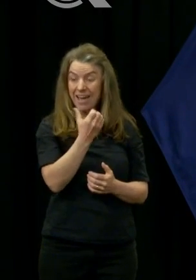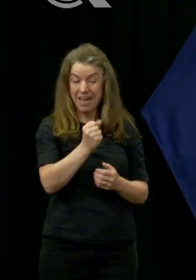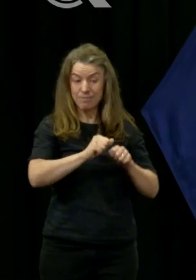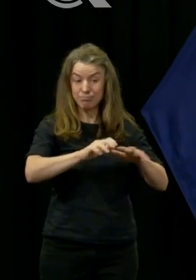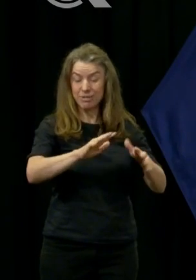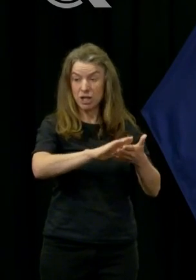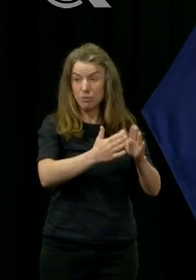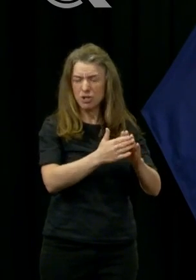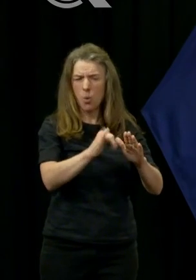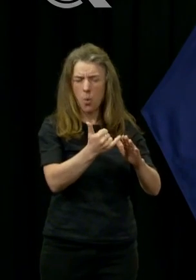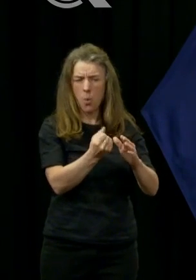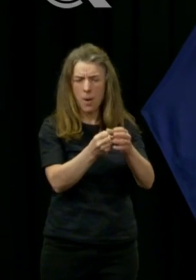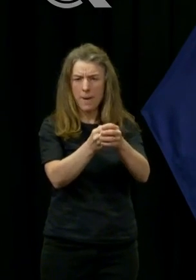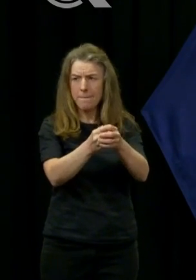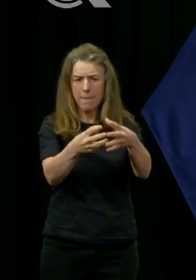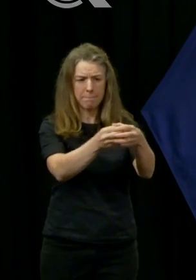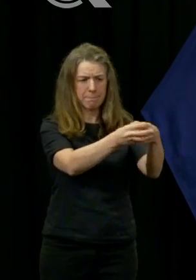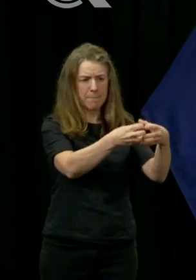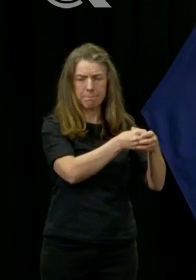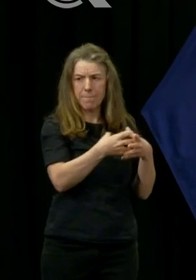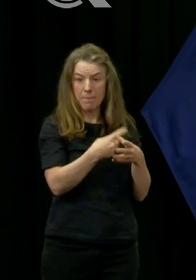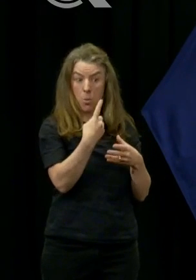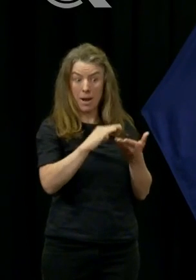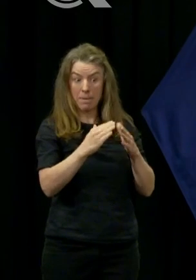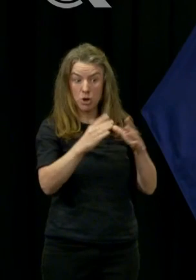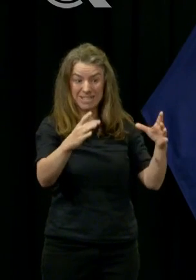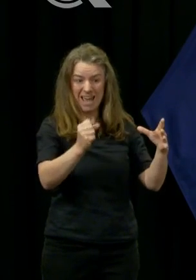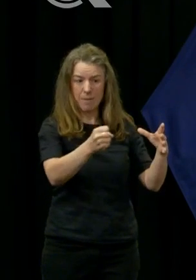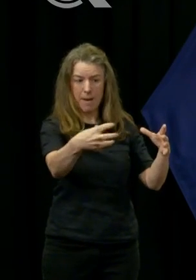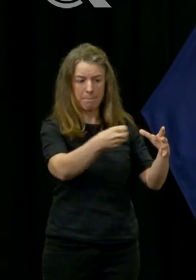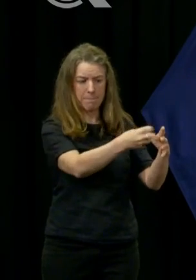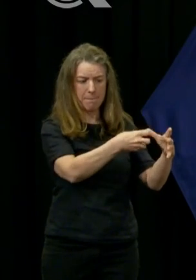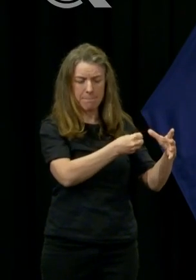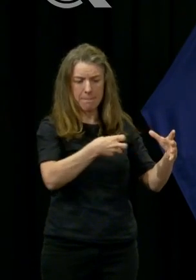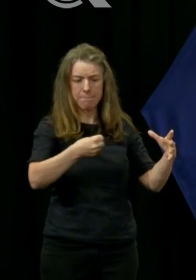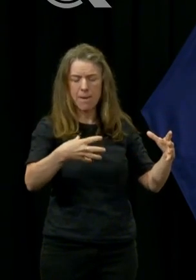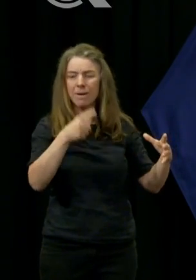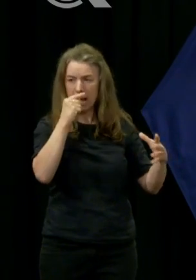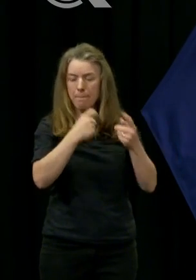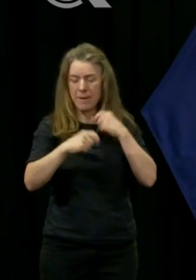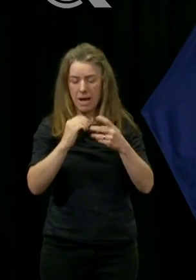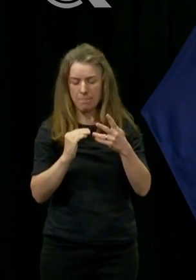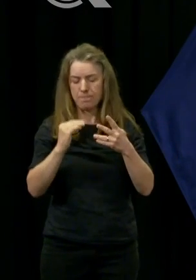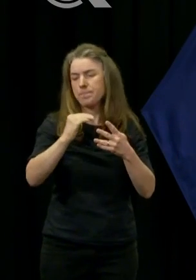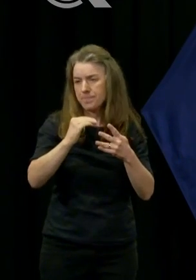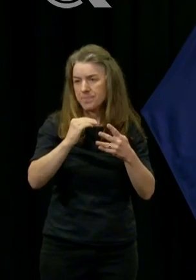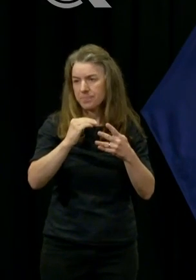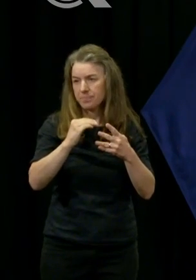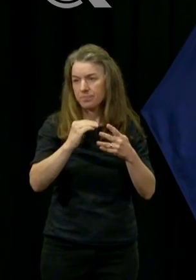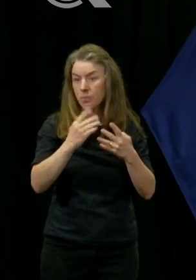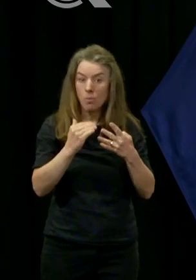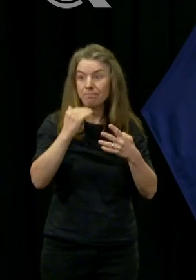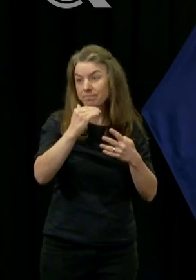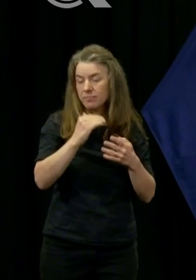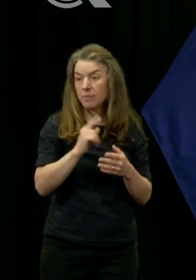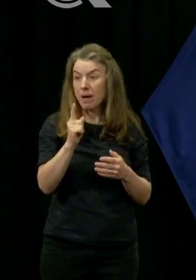there are multiple clusters breaking out. So we make those assessments as we have that information coming through. At this stage, though, all